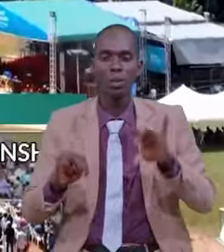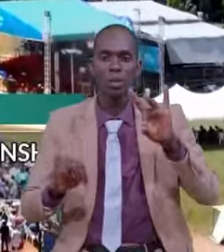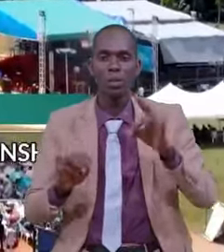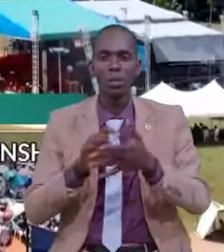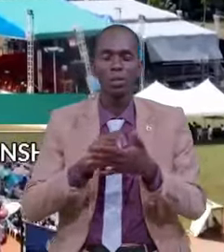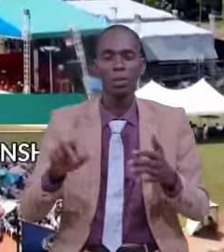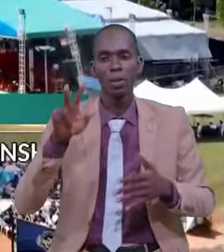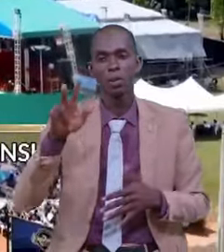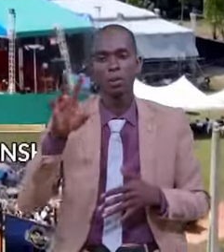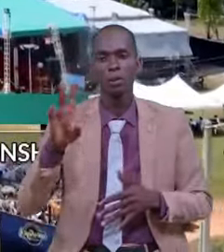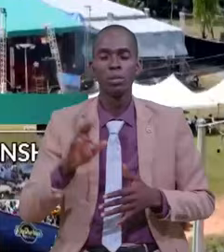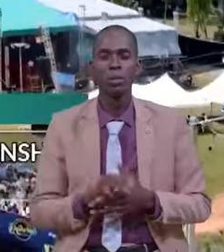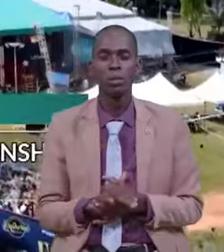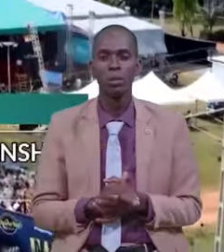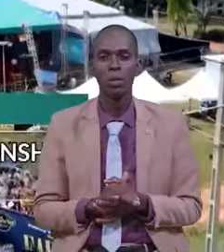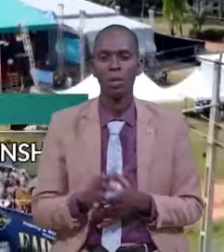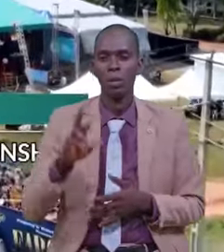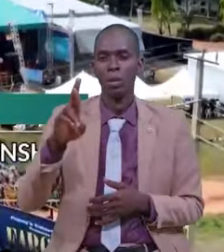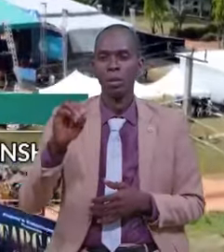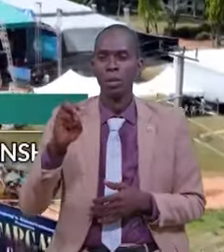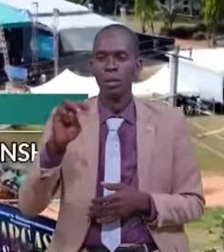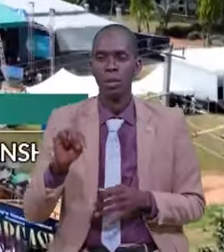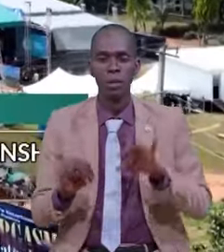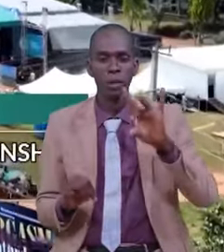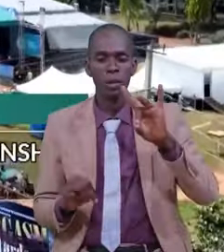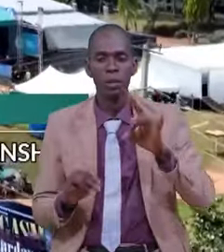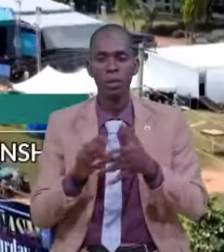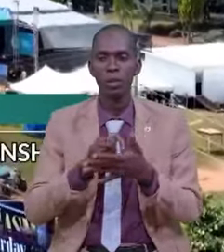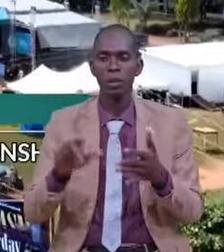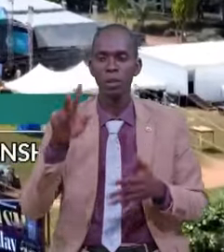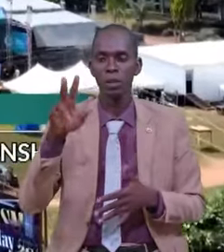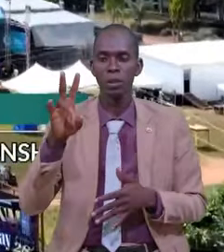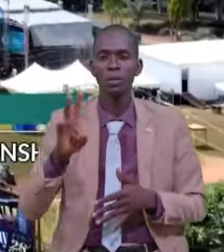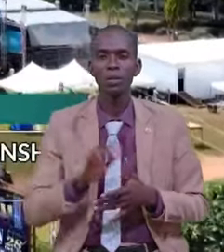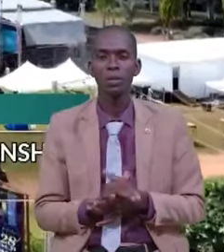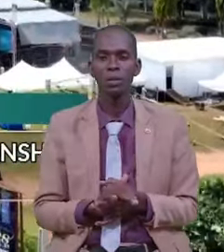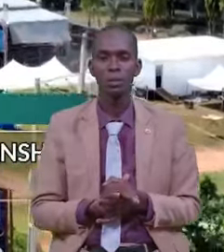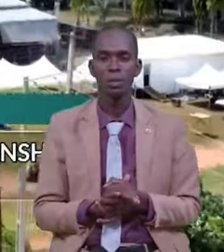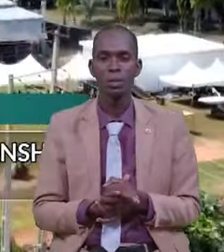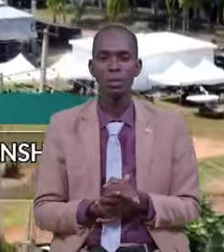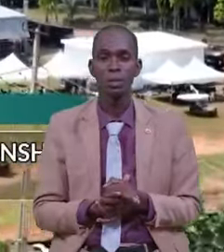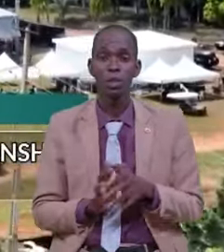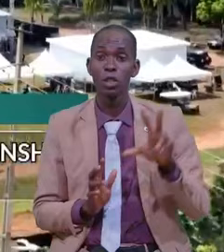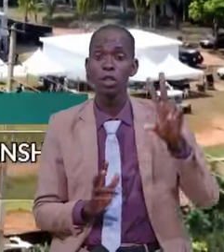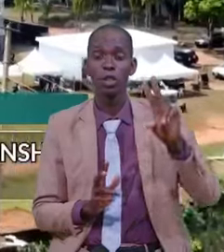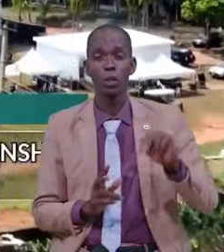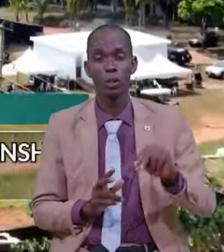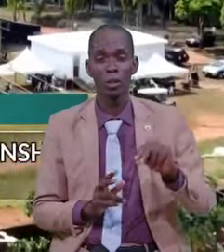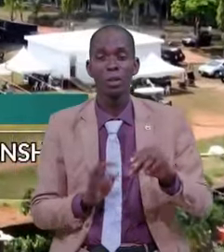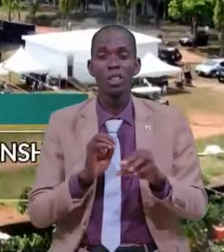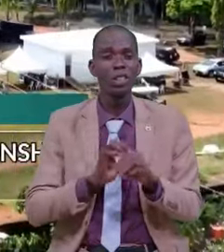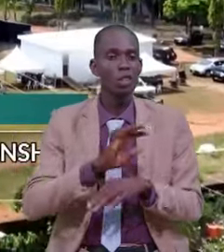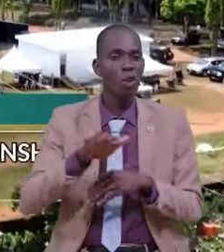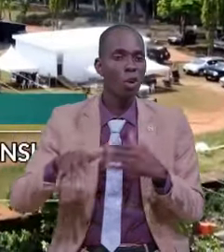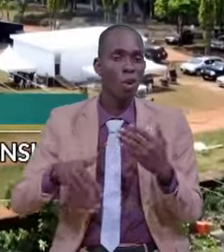37. Romans chapter 8, verse 37. Nay, In